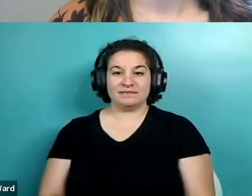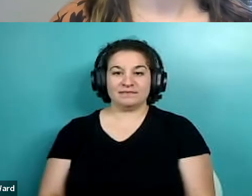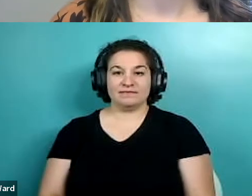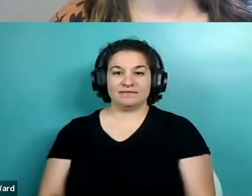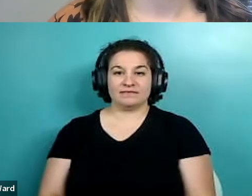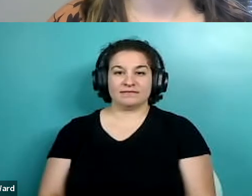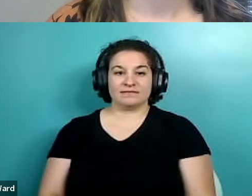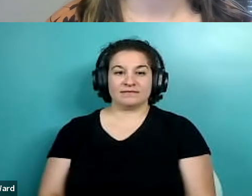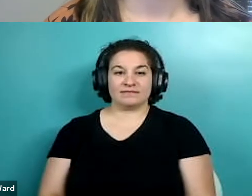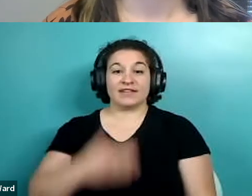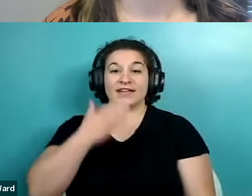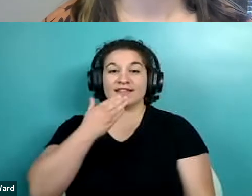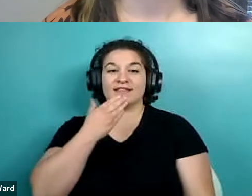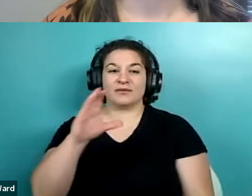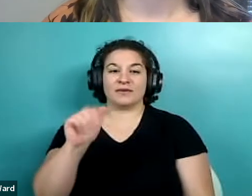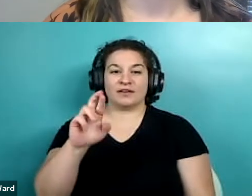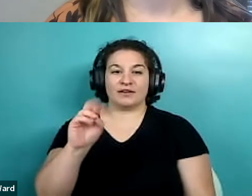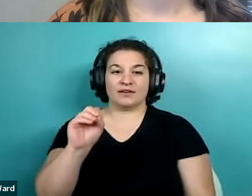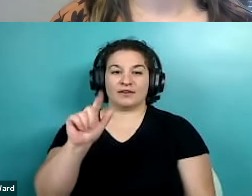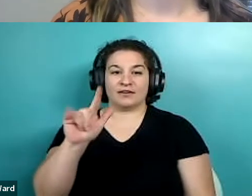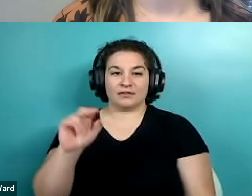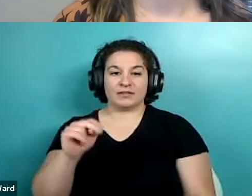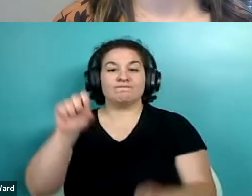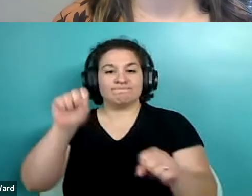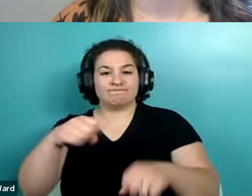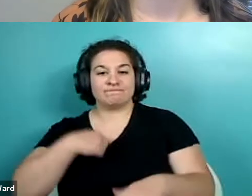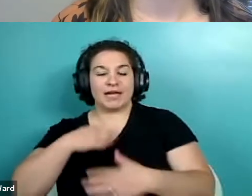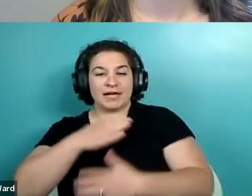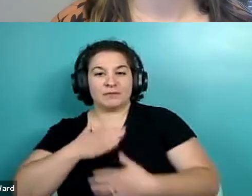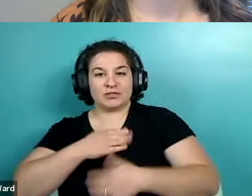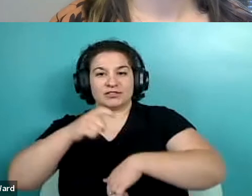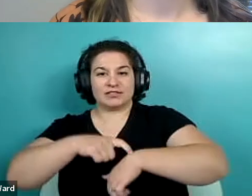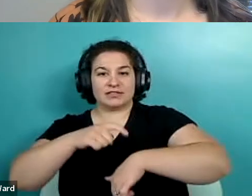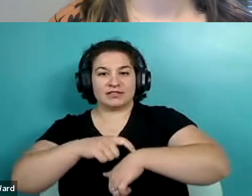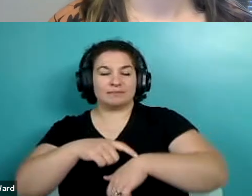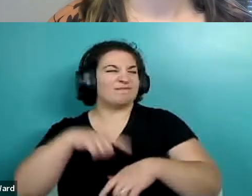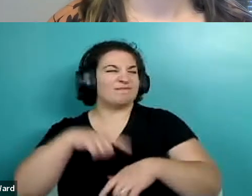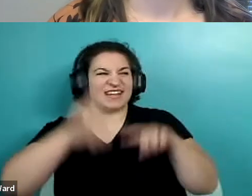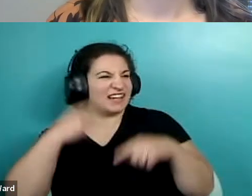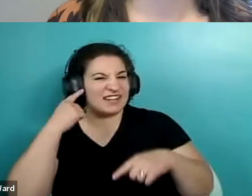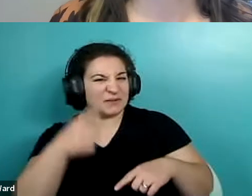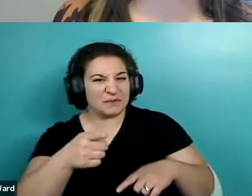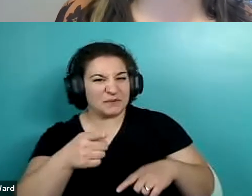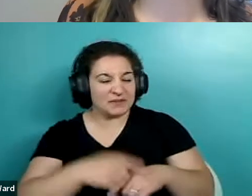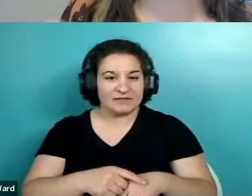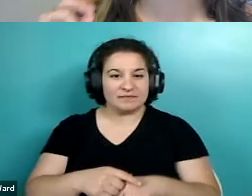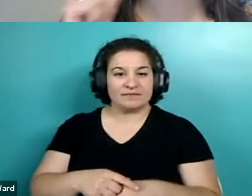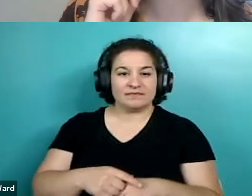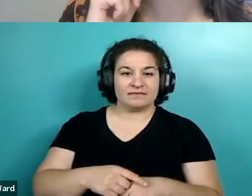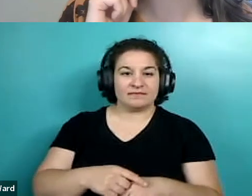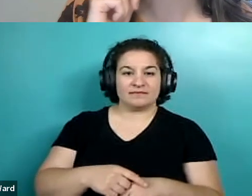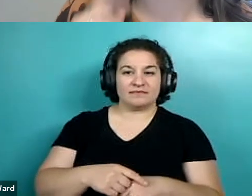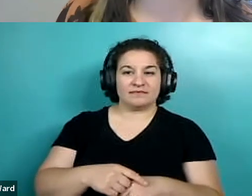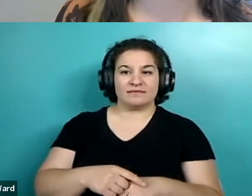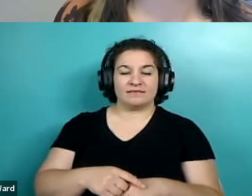Thank you, Carolyn. Yeah, I appreciate you spending the time with us today. Can't hear you. Everybody else who's been here. So just want to wish